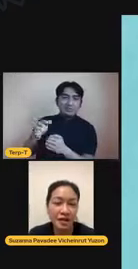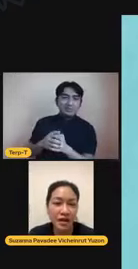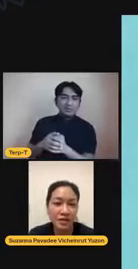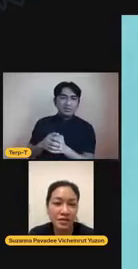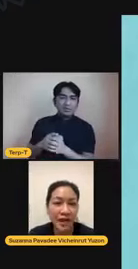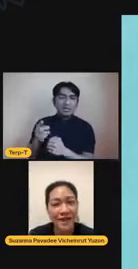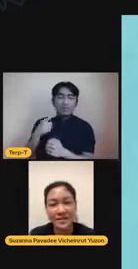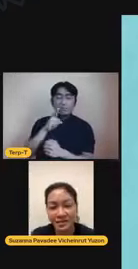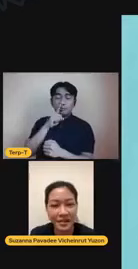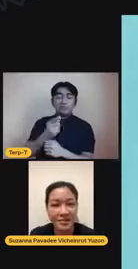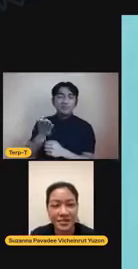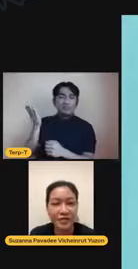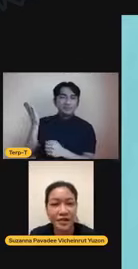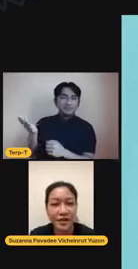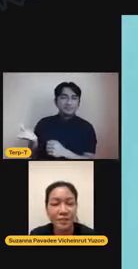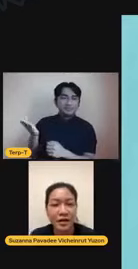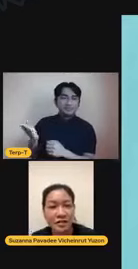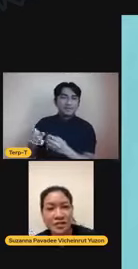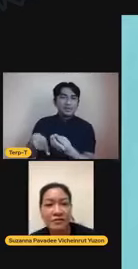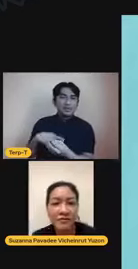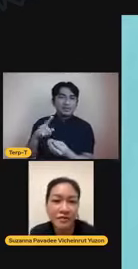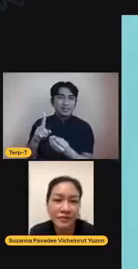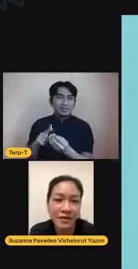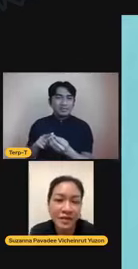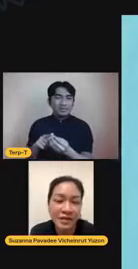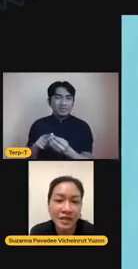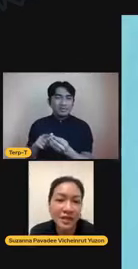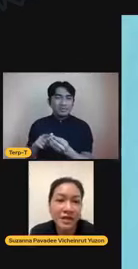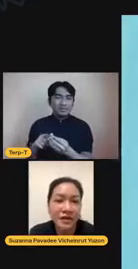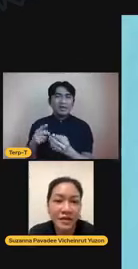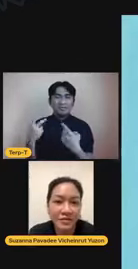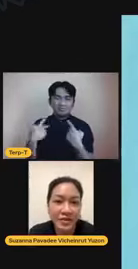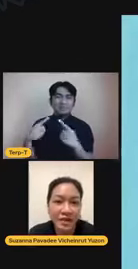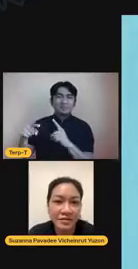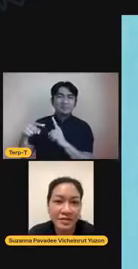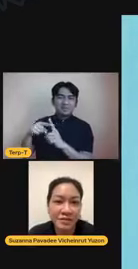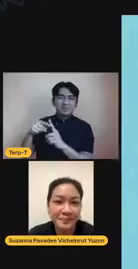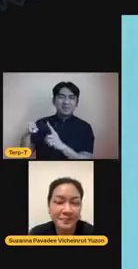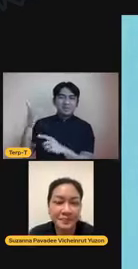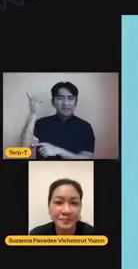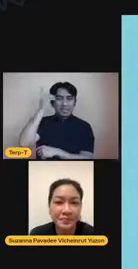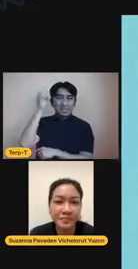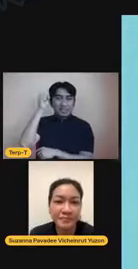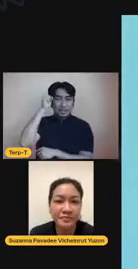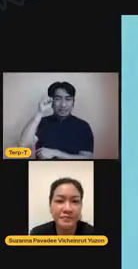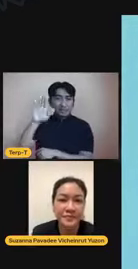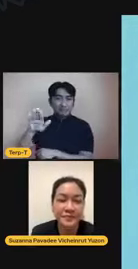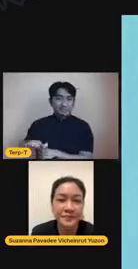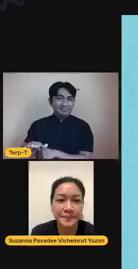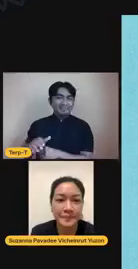definite that's the definite positive of having Down syndrome.